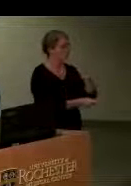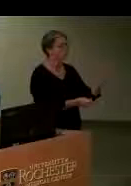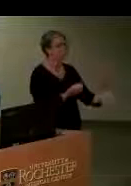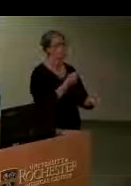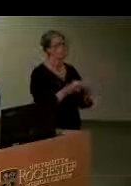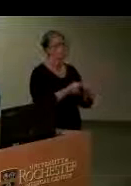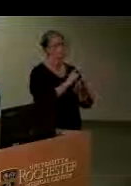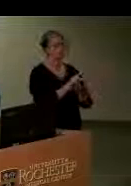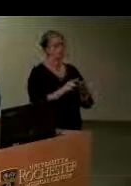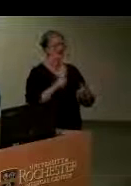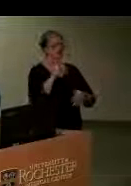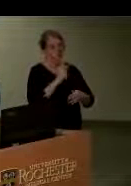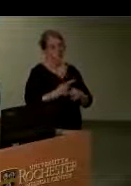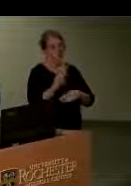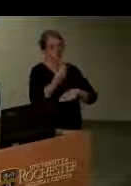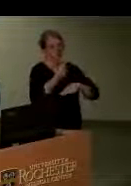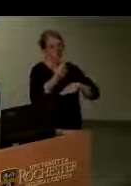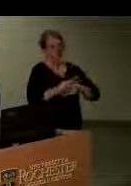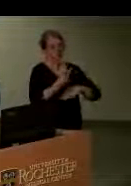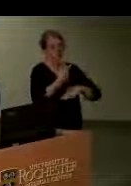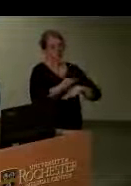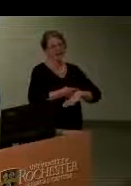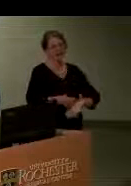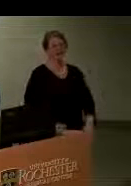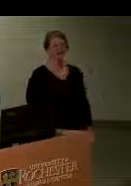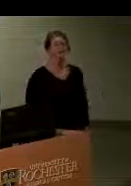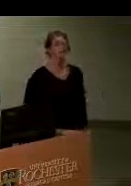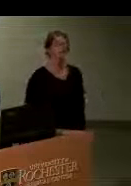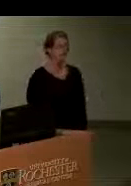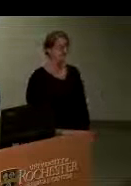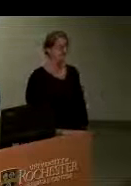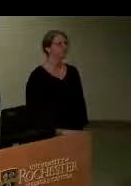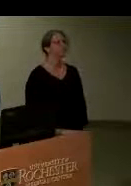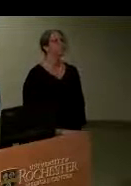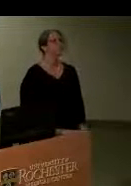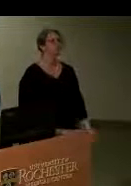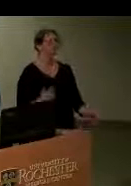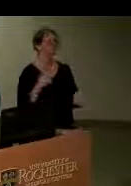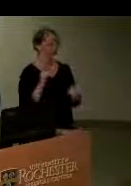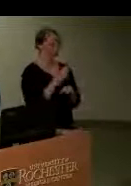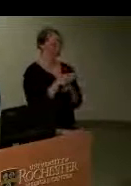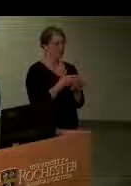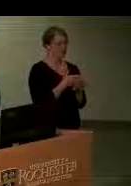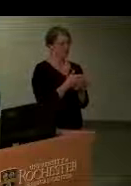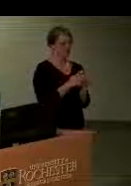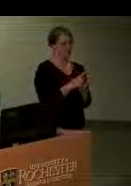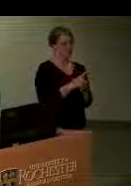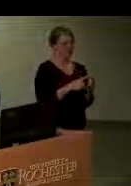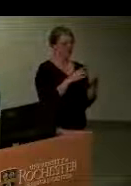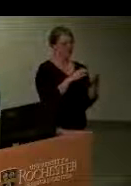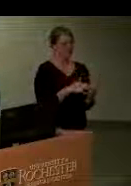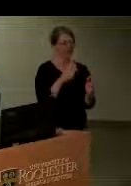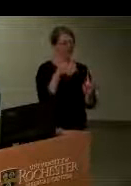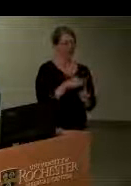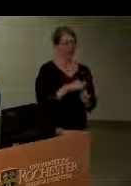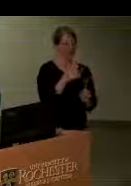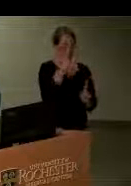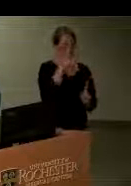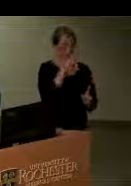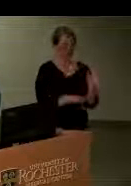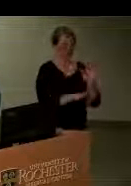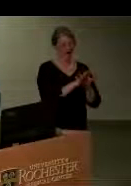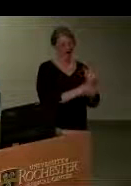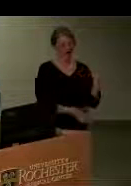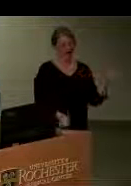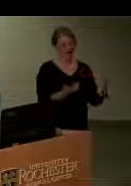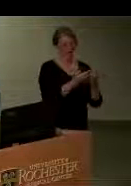day. And we send them what they've studied the previous week so that they can find a patient that's relevant to what they're actually studying.